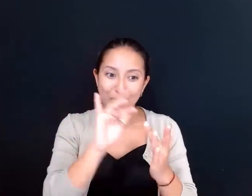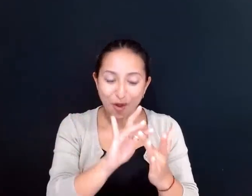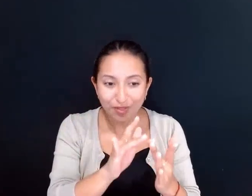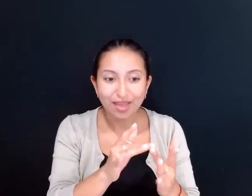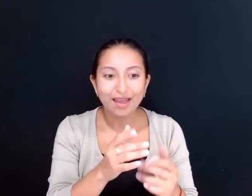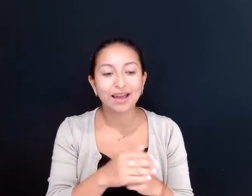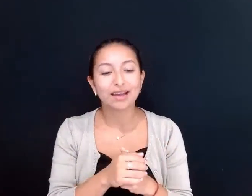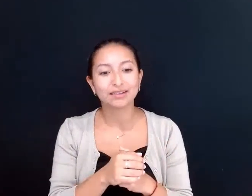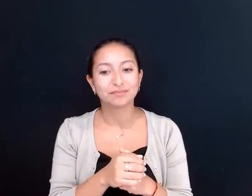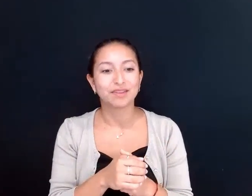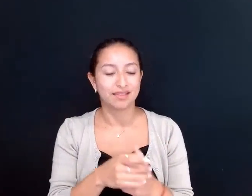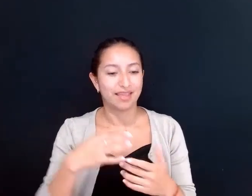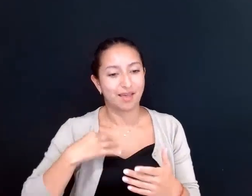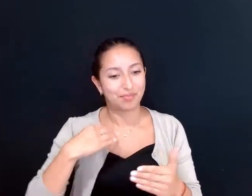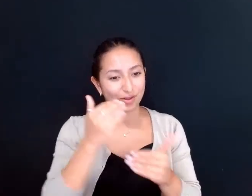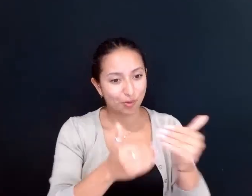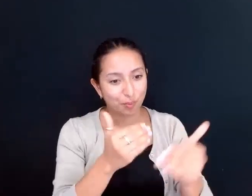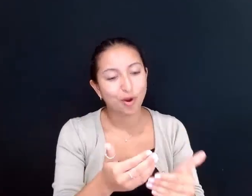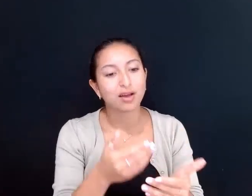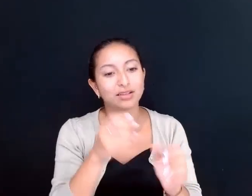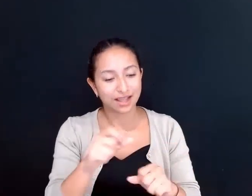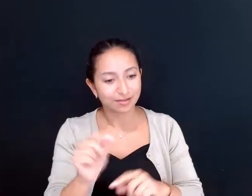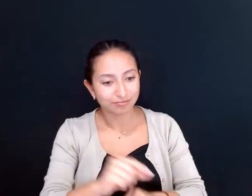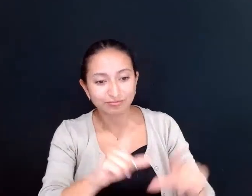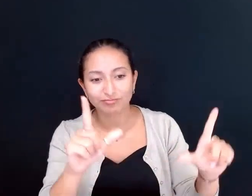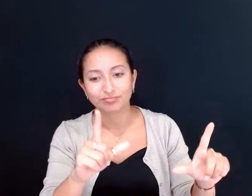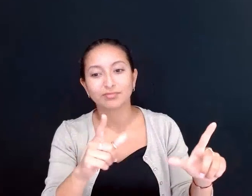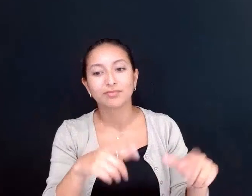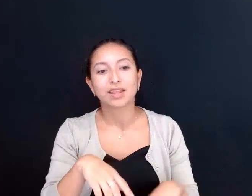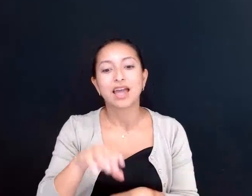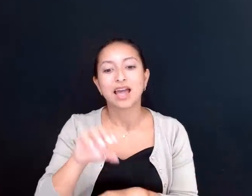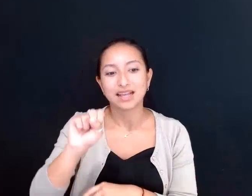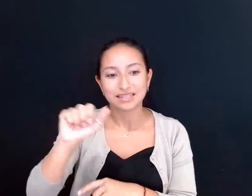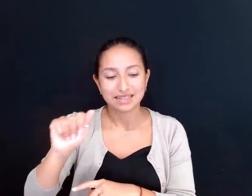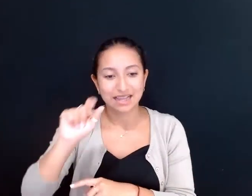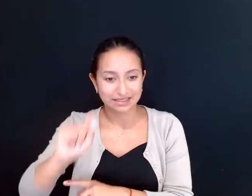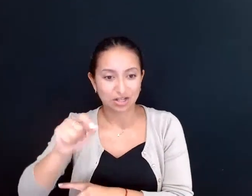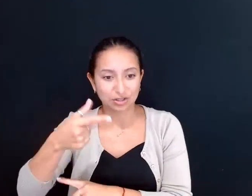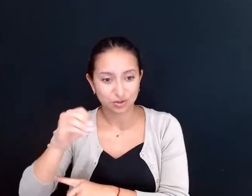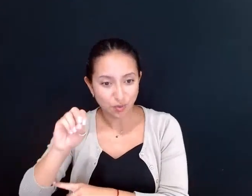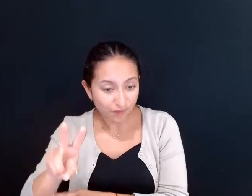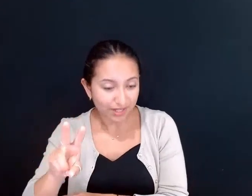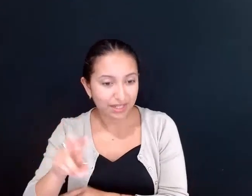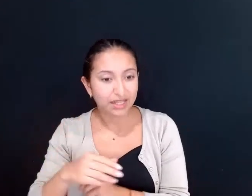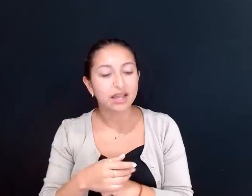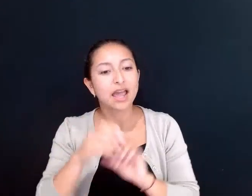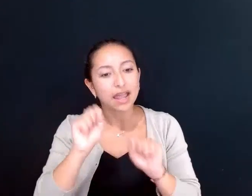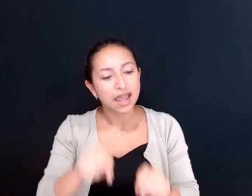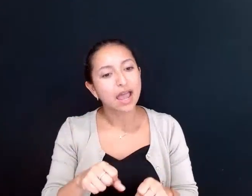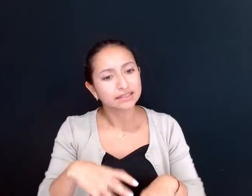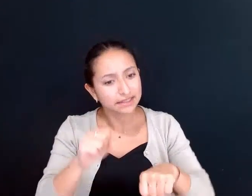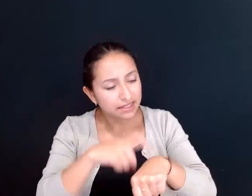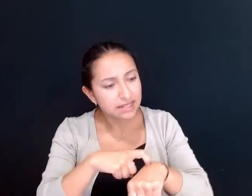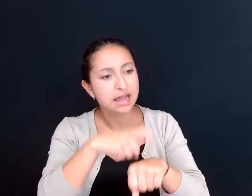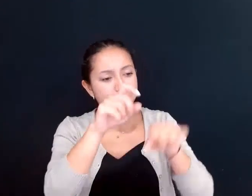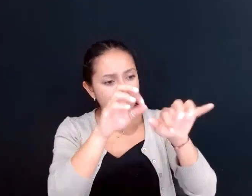There is an application process that you go through, which is at ssa.gov. You can take your time filling out that application.